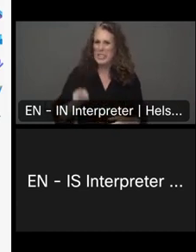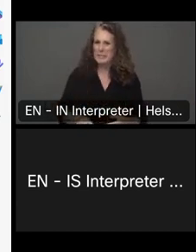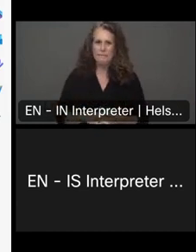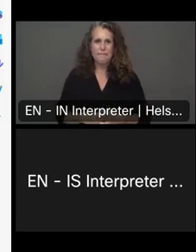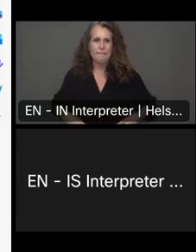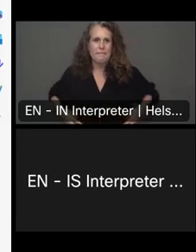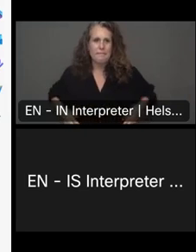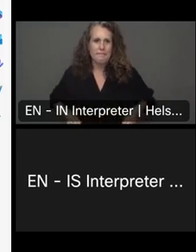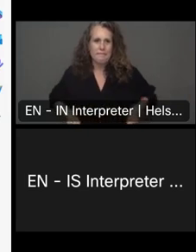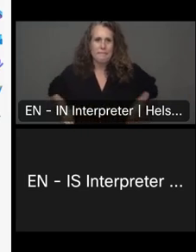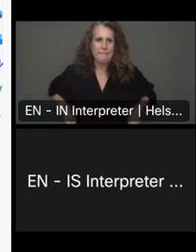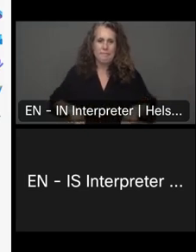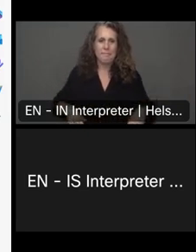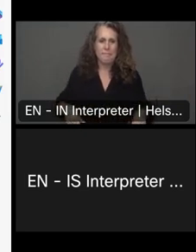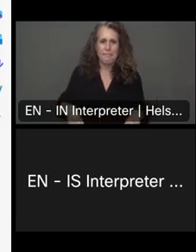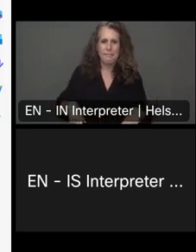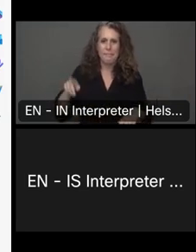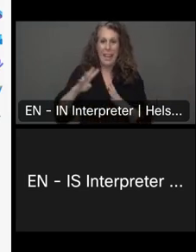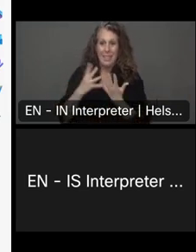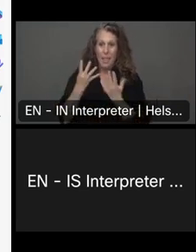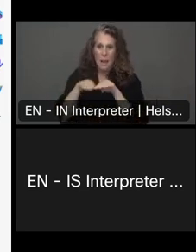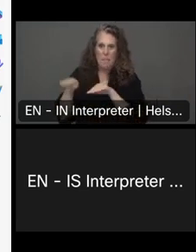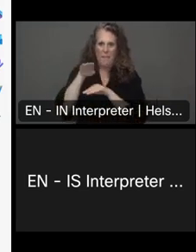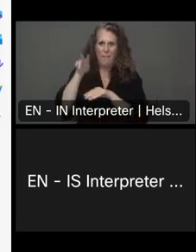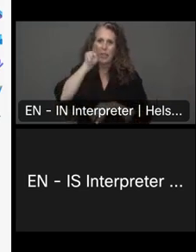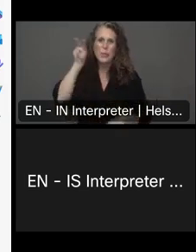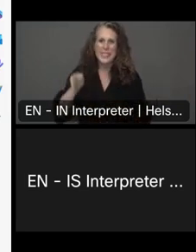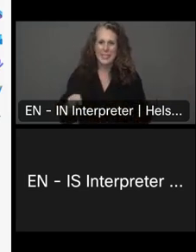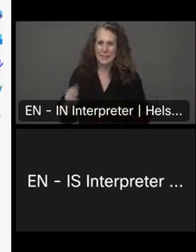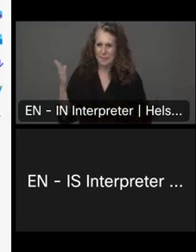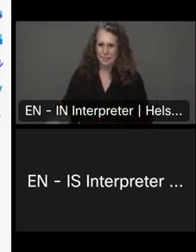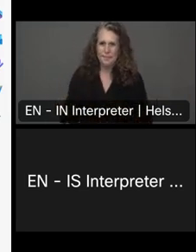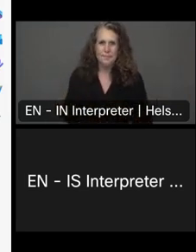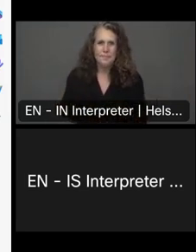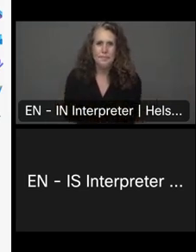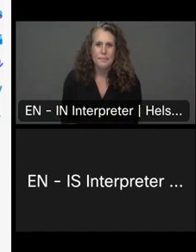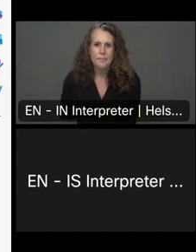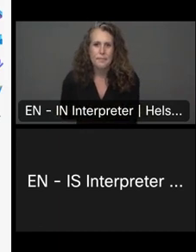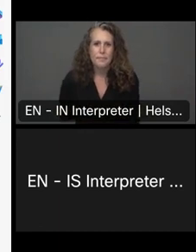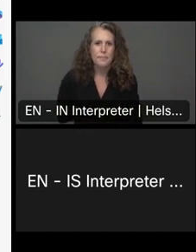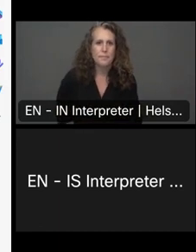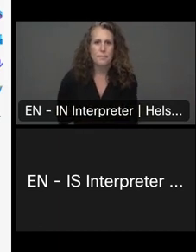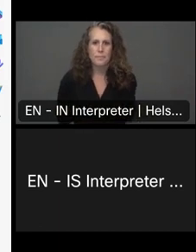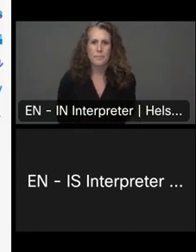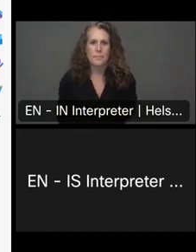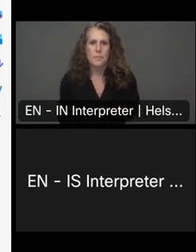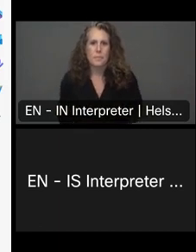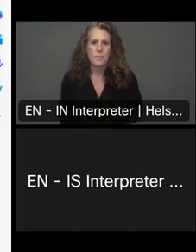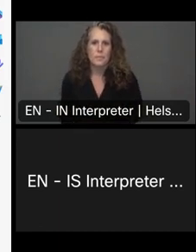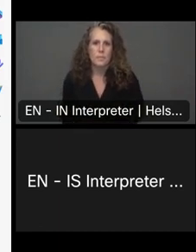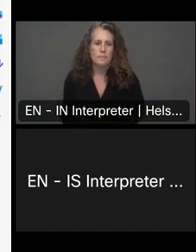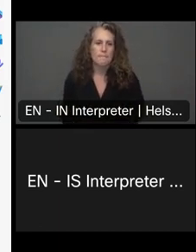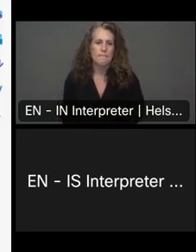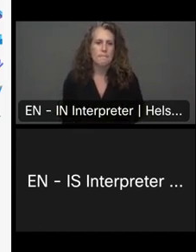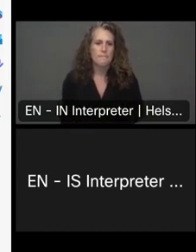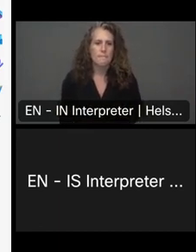computational methods drawing on experimental studies has supported and extended the view that the explanation for the three-cornered square of opposition